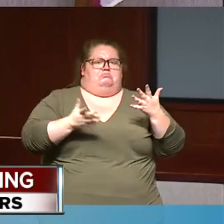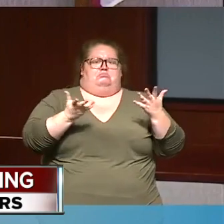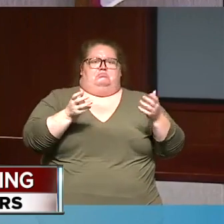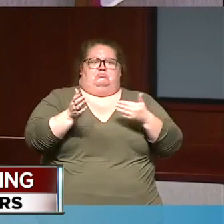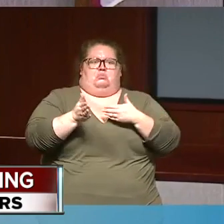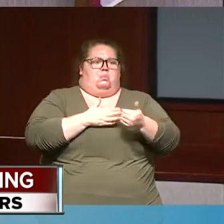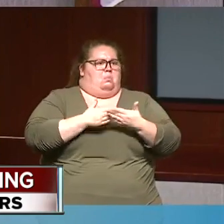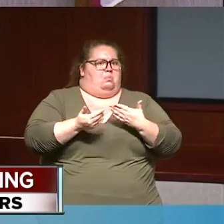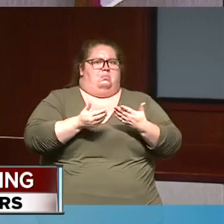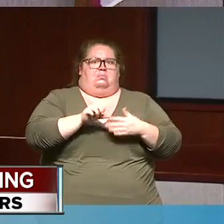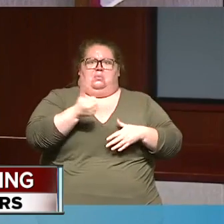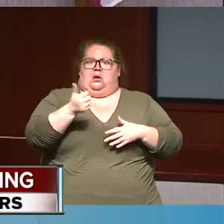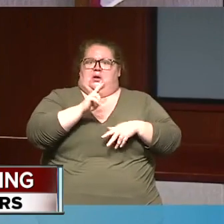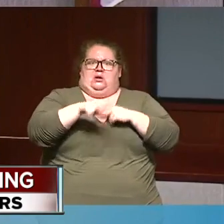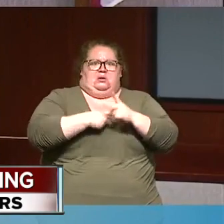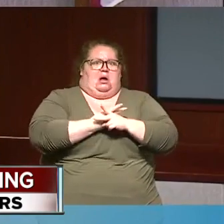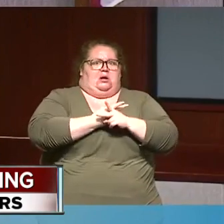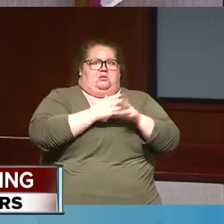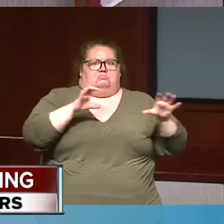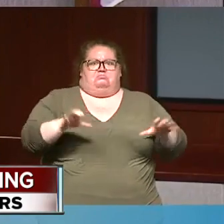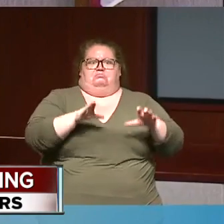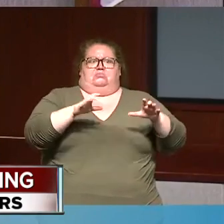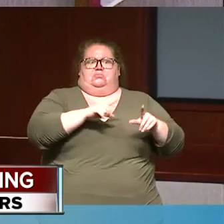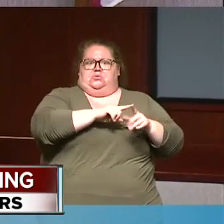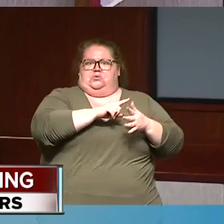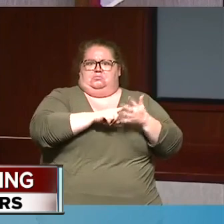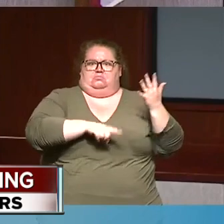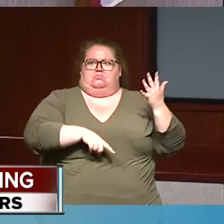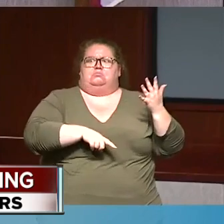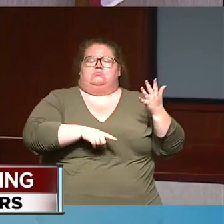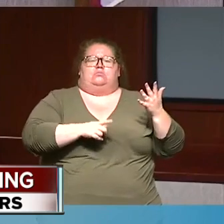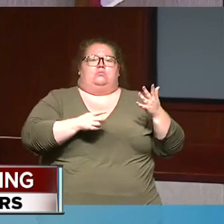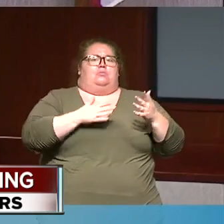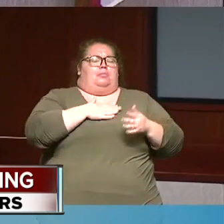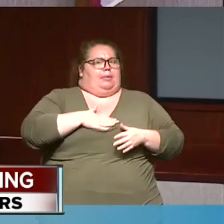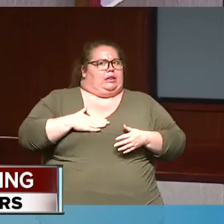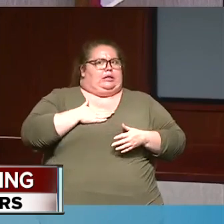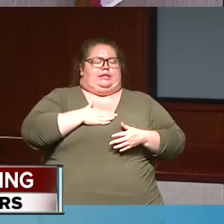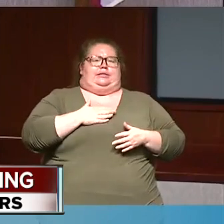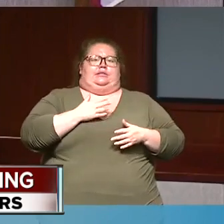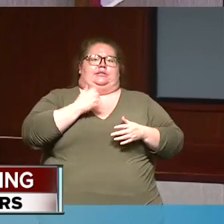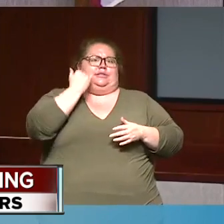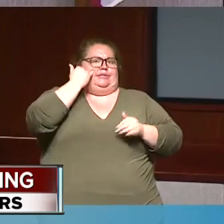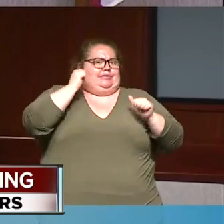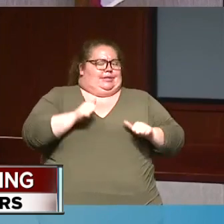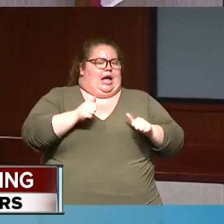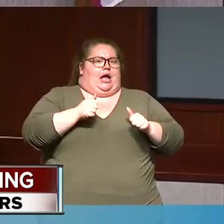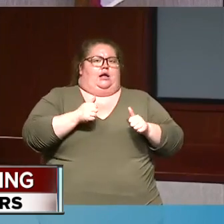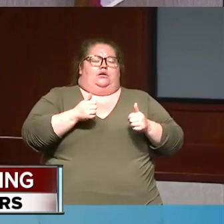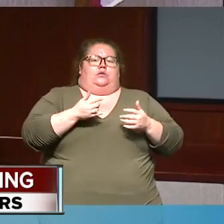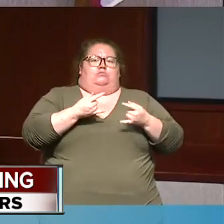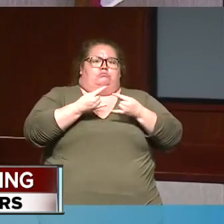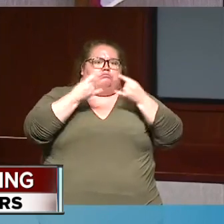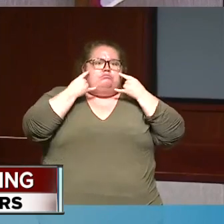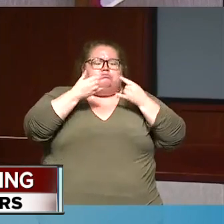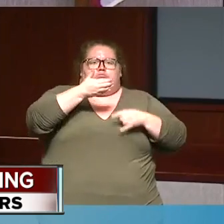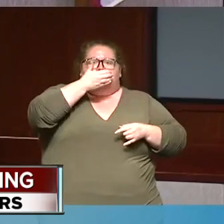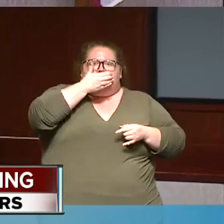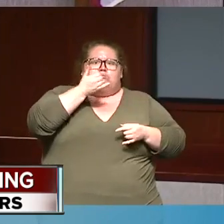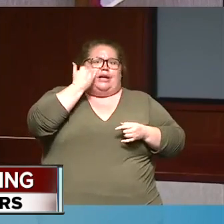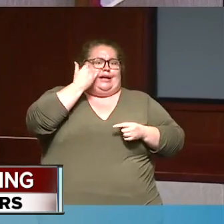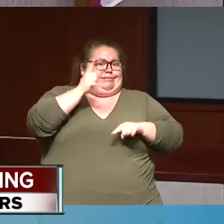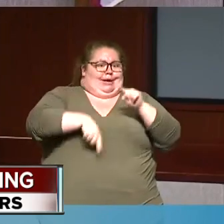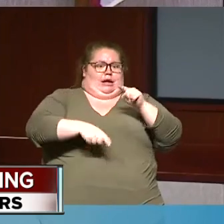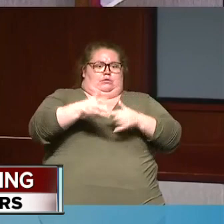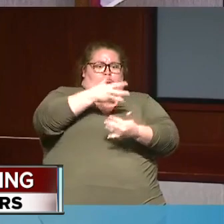activities, wearing a face covering is strongly recommended, especially when you can't keep that distance. So it